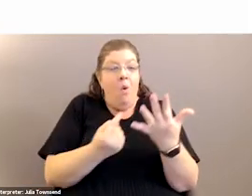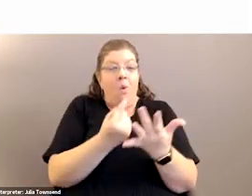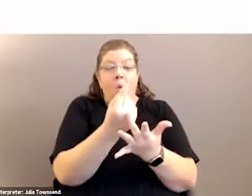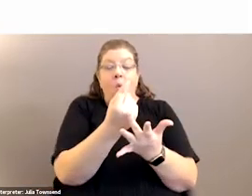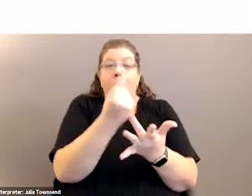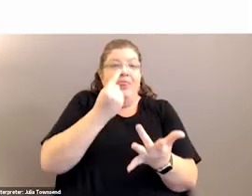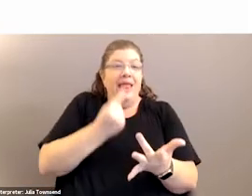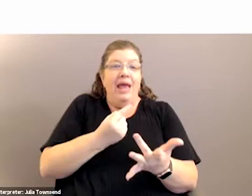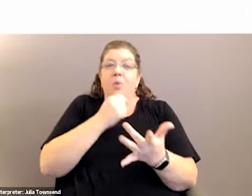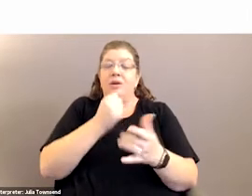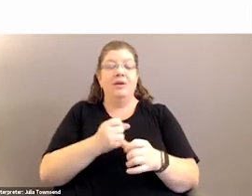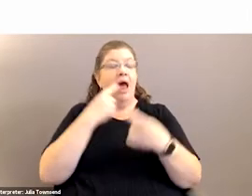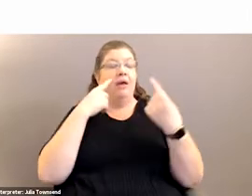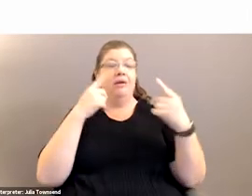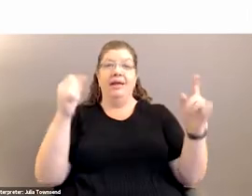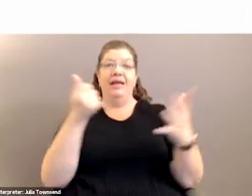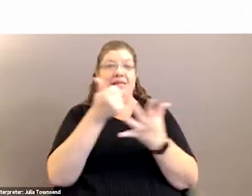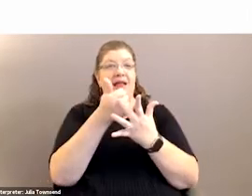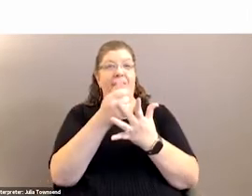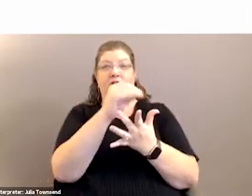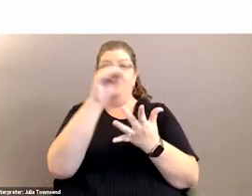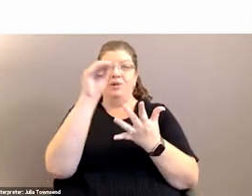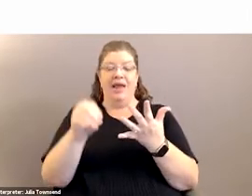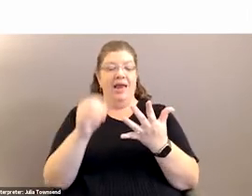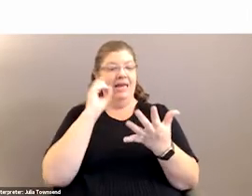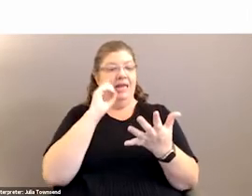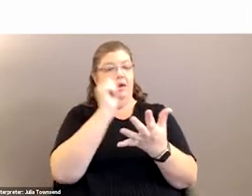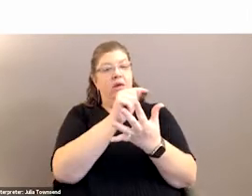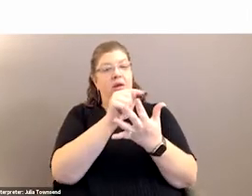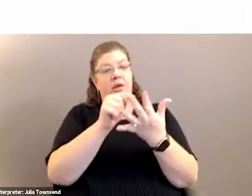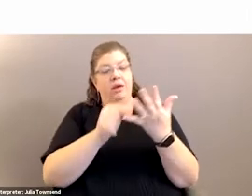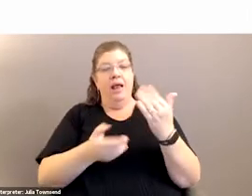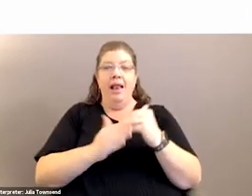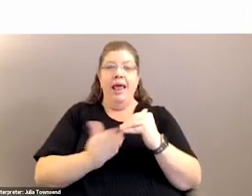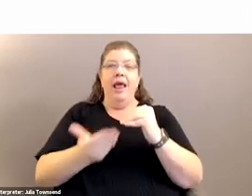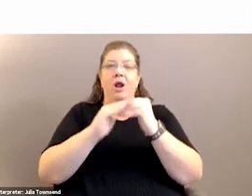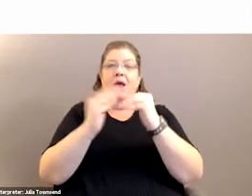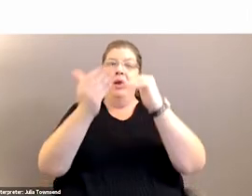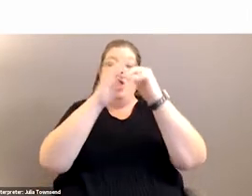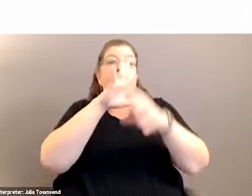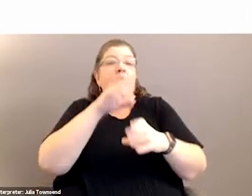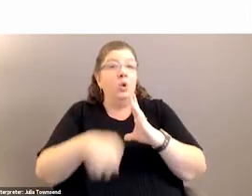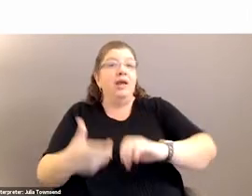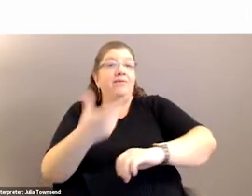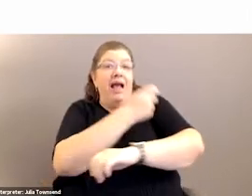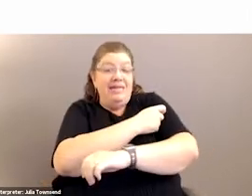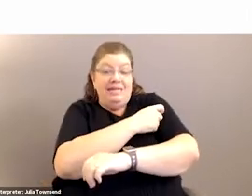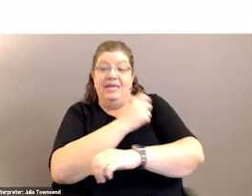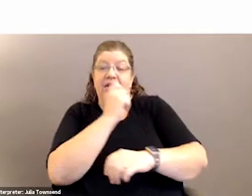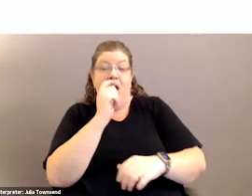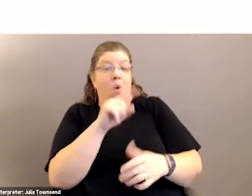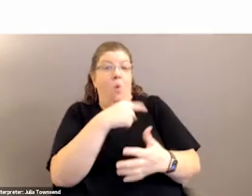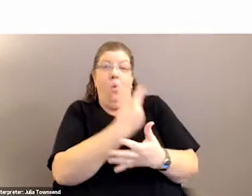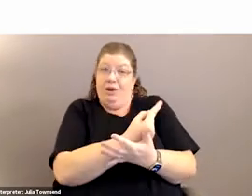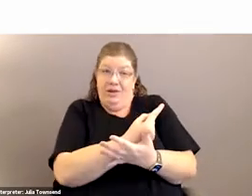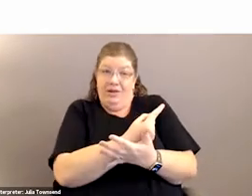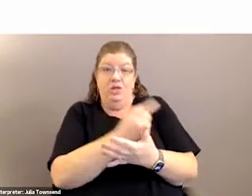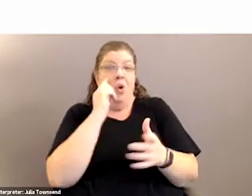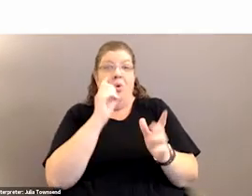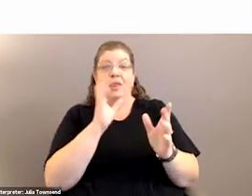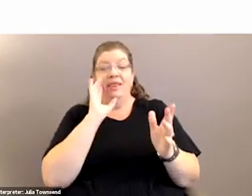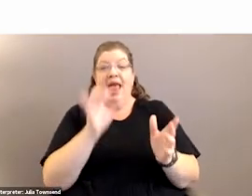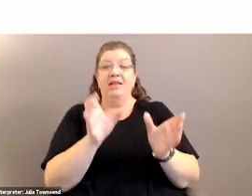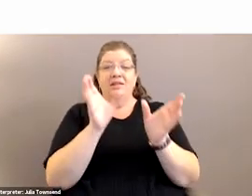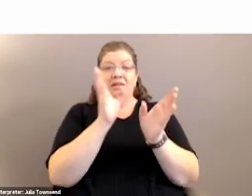of coronavirus is 100 effective and that includes the vaccine so if we take a look at at this block of swiss